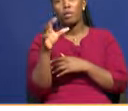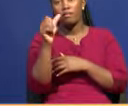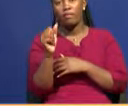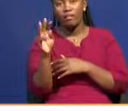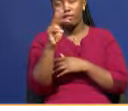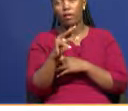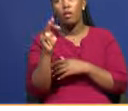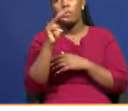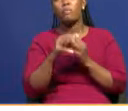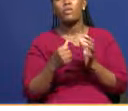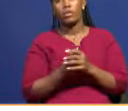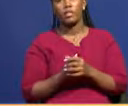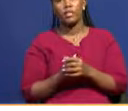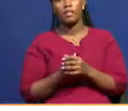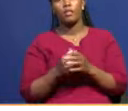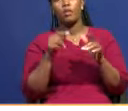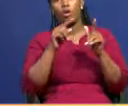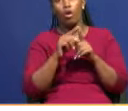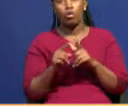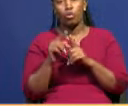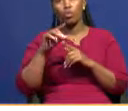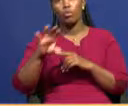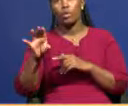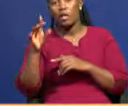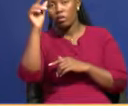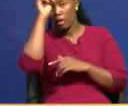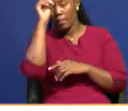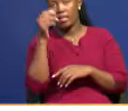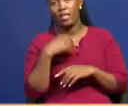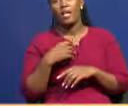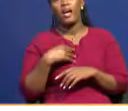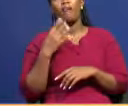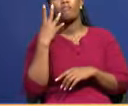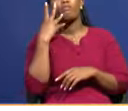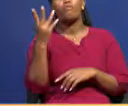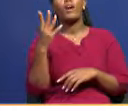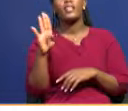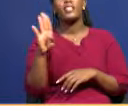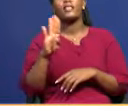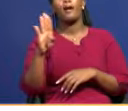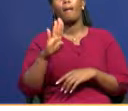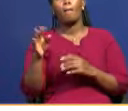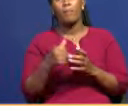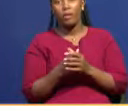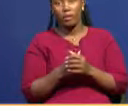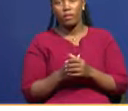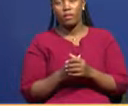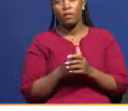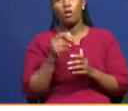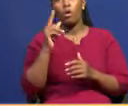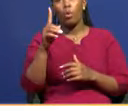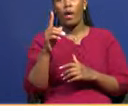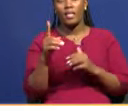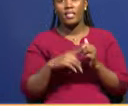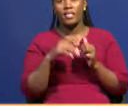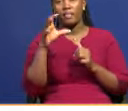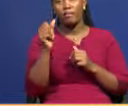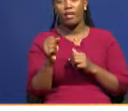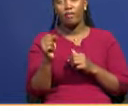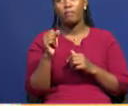Goes mm-hmm. to national government. Yes. And then the county governments take 400 billion. 400 billion, yes. The 400 billion, 165 billion,